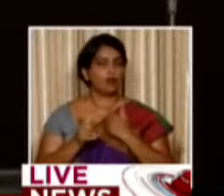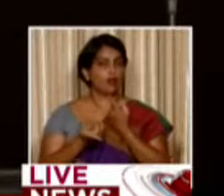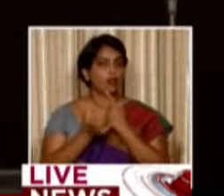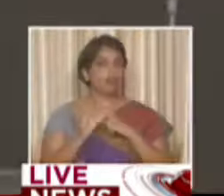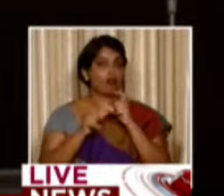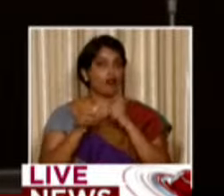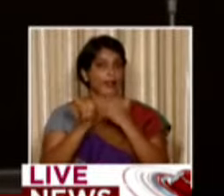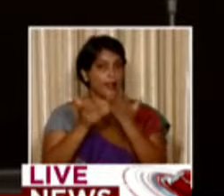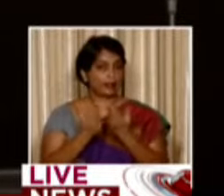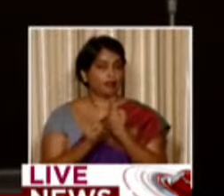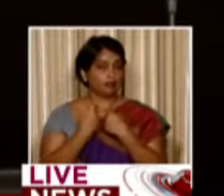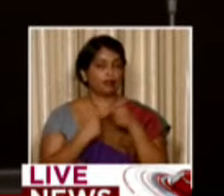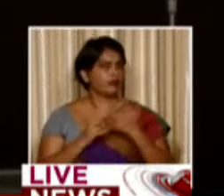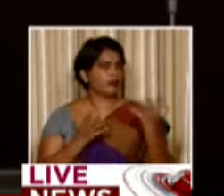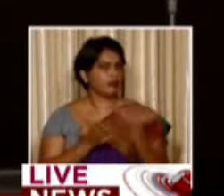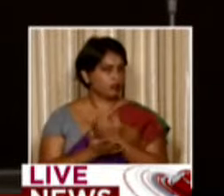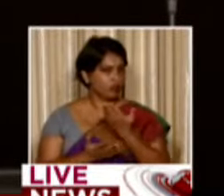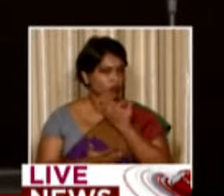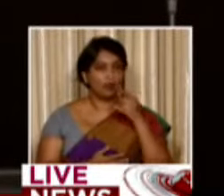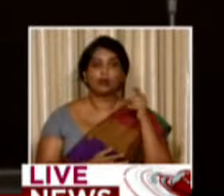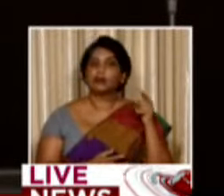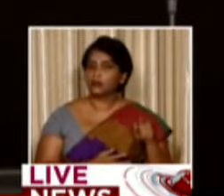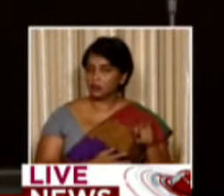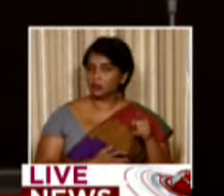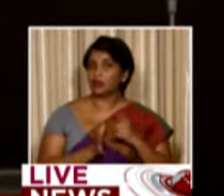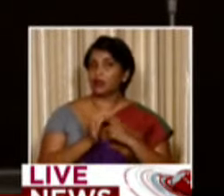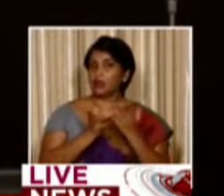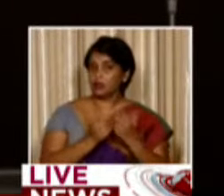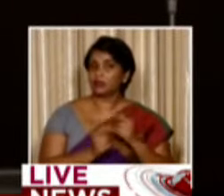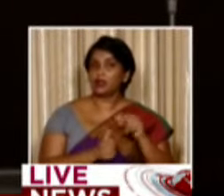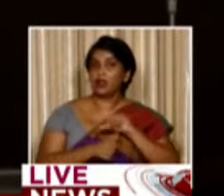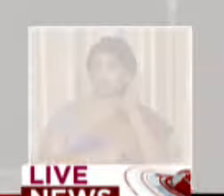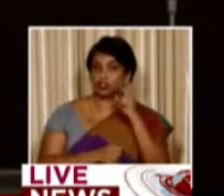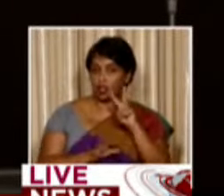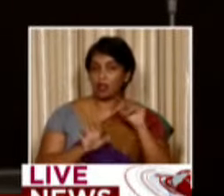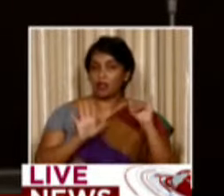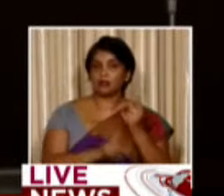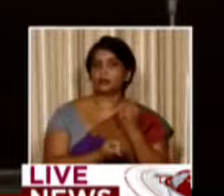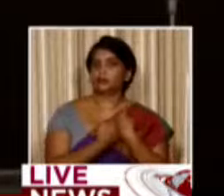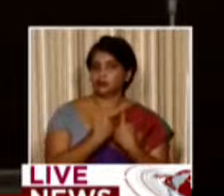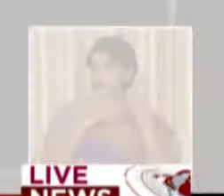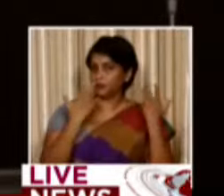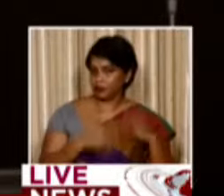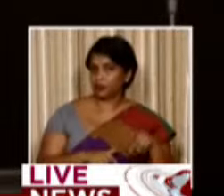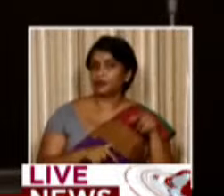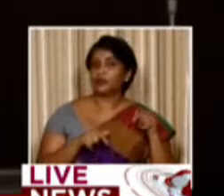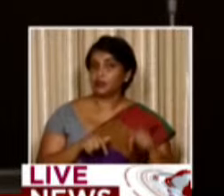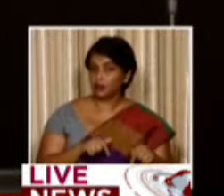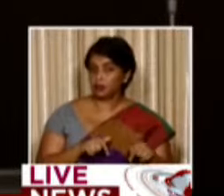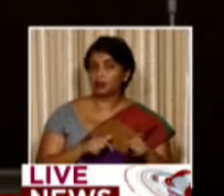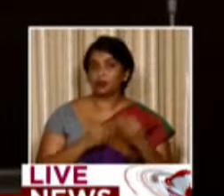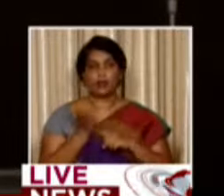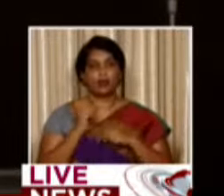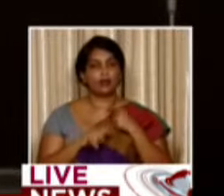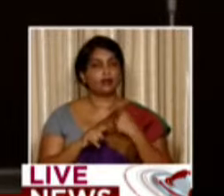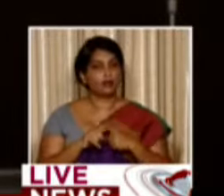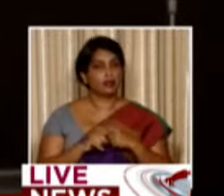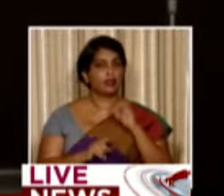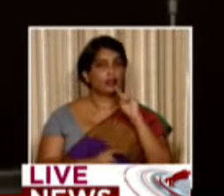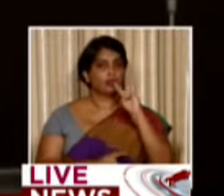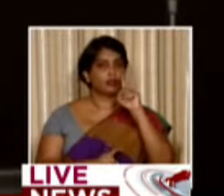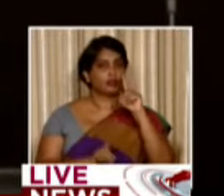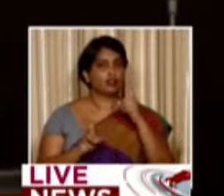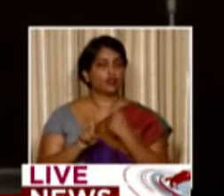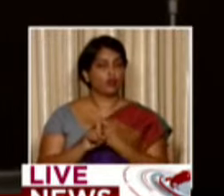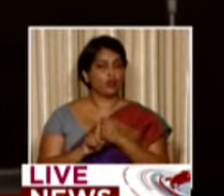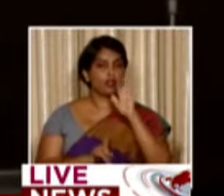State Minister of Finance Dr. Ranjit Siyabalapithi said that a forensic audit is being carried out regarding 12 such companies at present. From